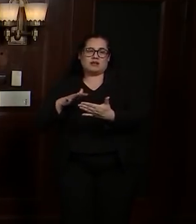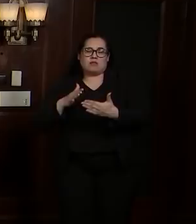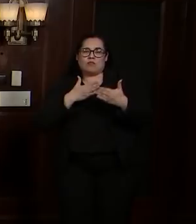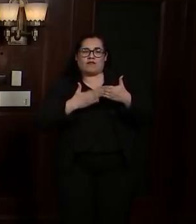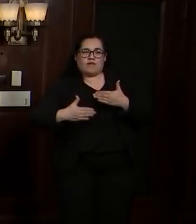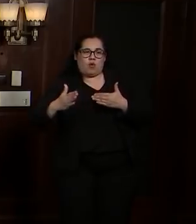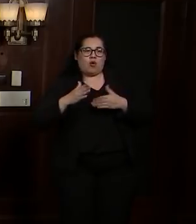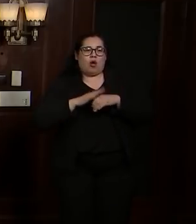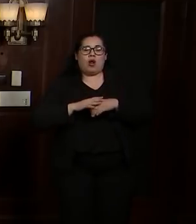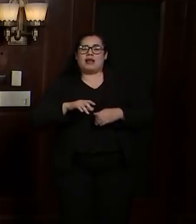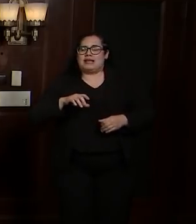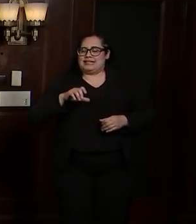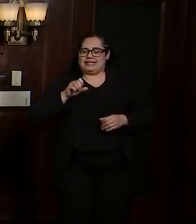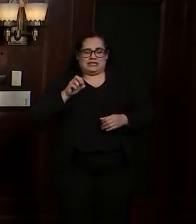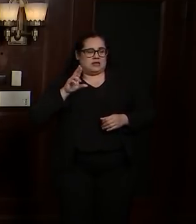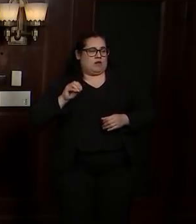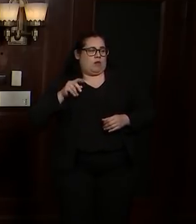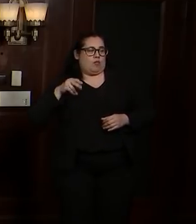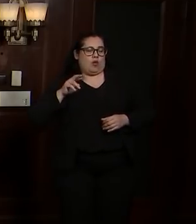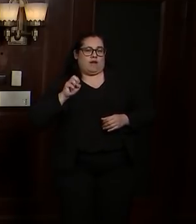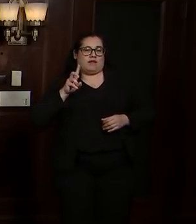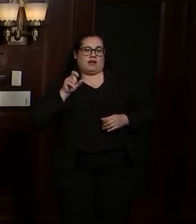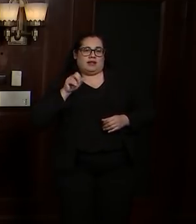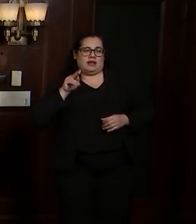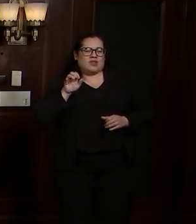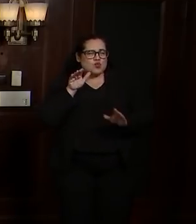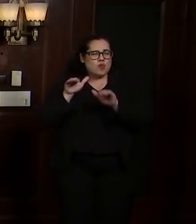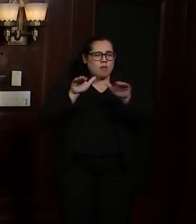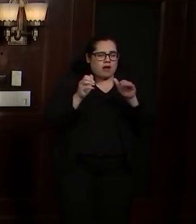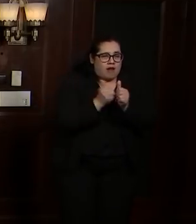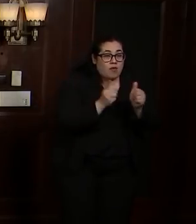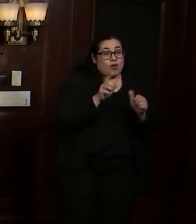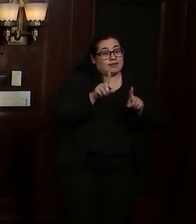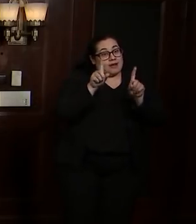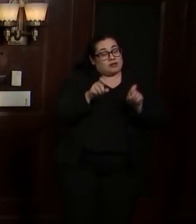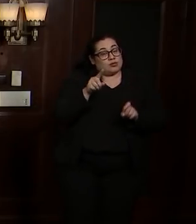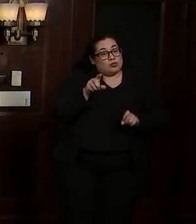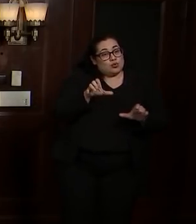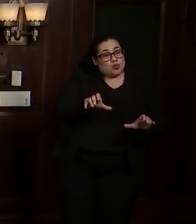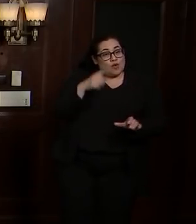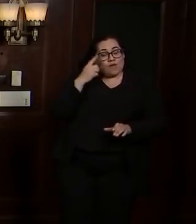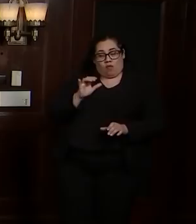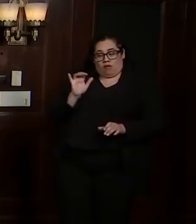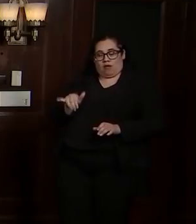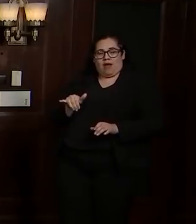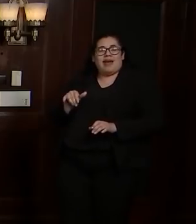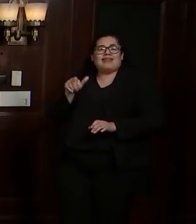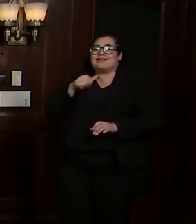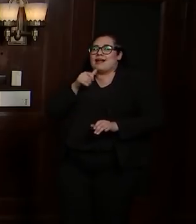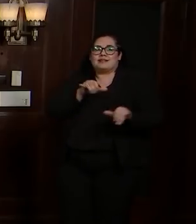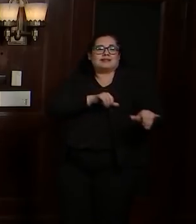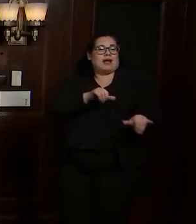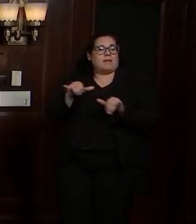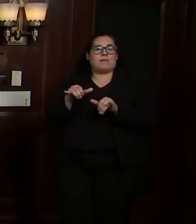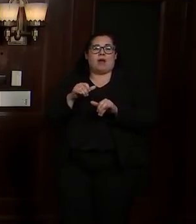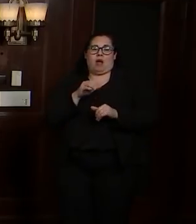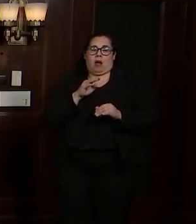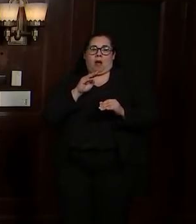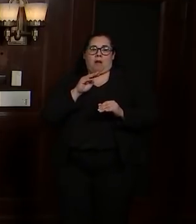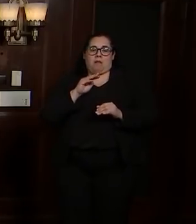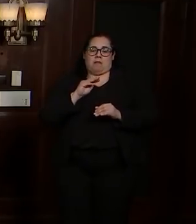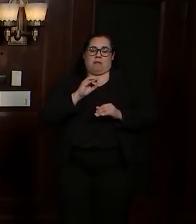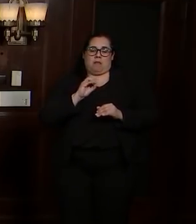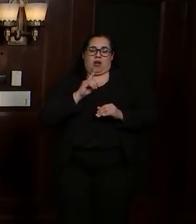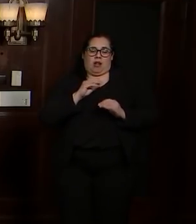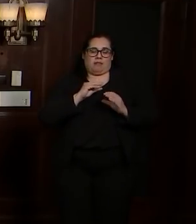moving forward on seroprevalence. And just a reminder to everyone, the test that you do for seroprevalence is not the same molecular test that we do